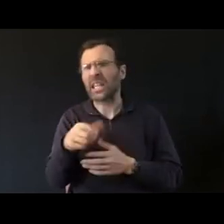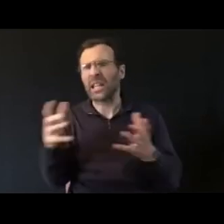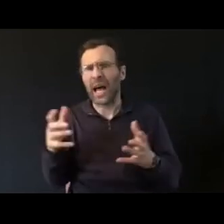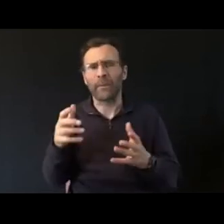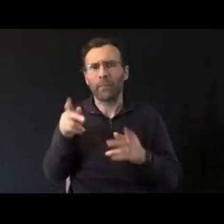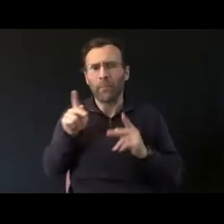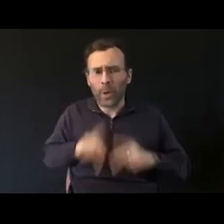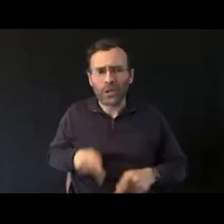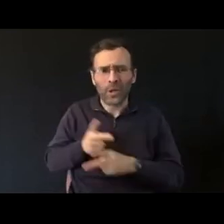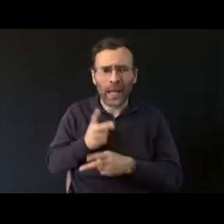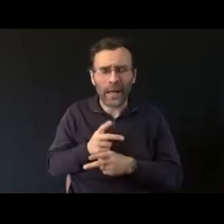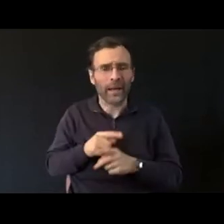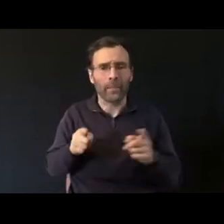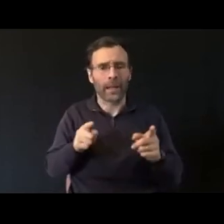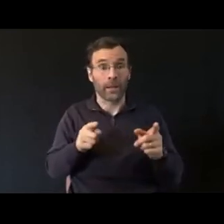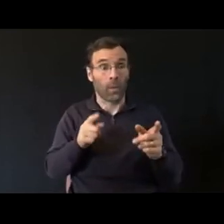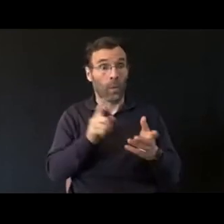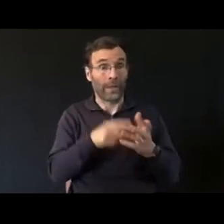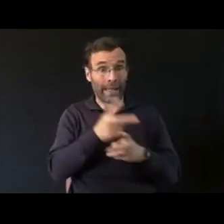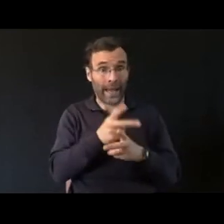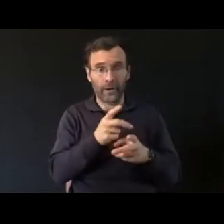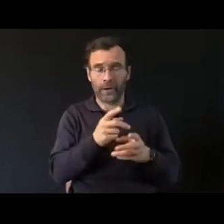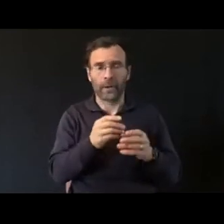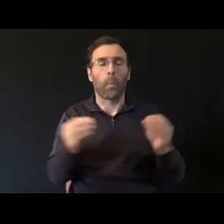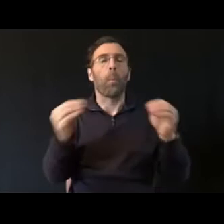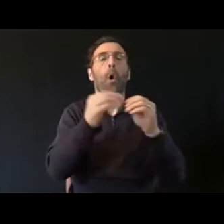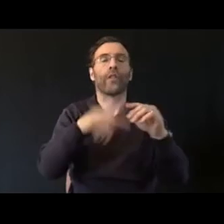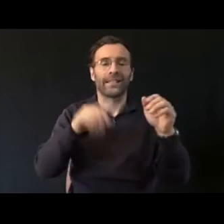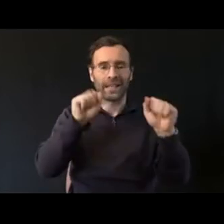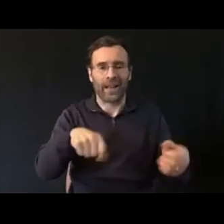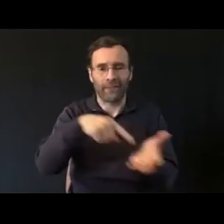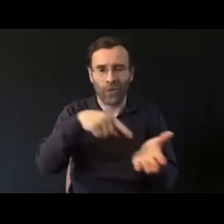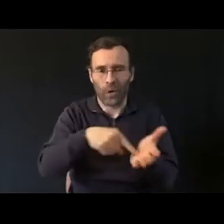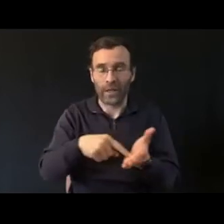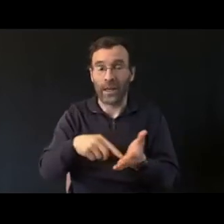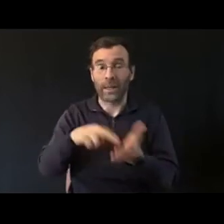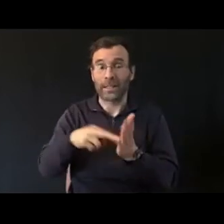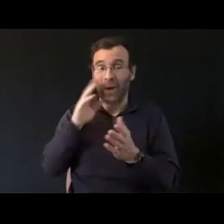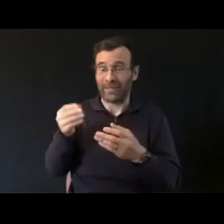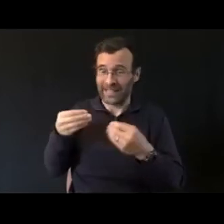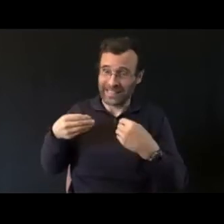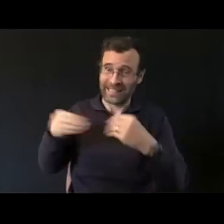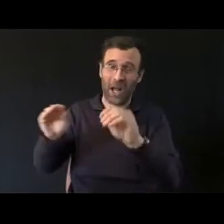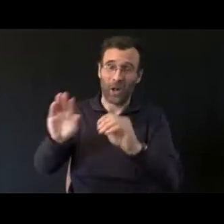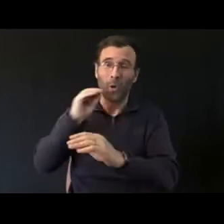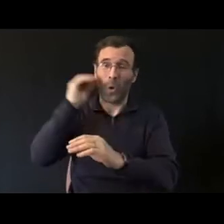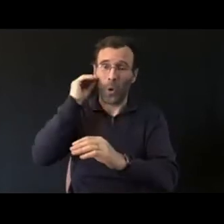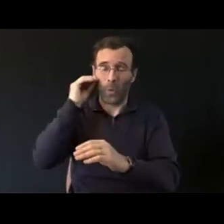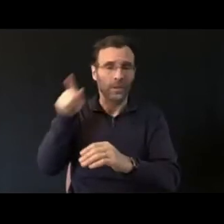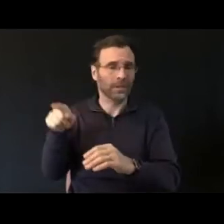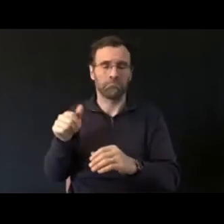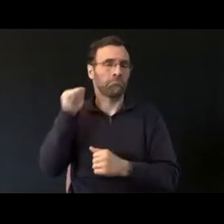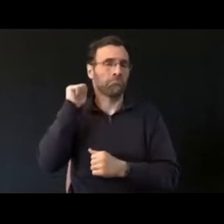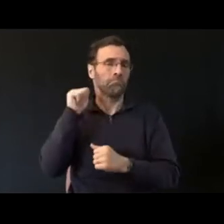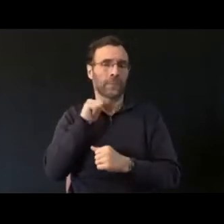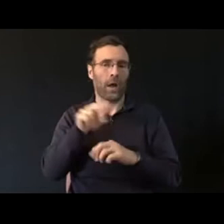care, was way beyond what she could afford, and she would have had to sell her home, and she wasn't willing to do that. That's